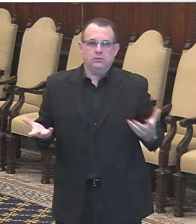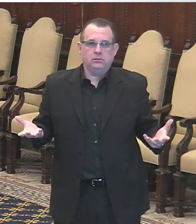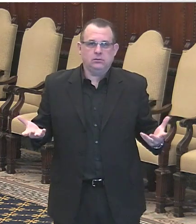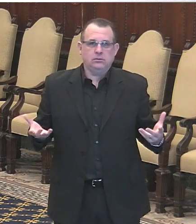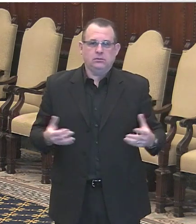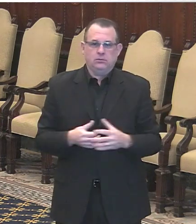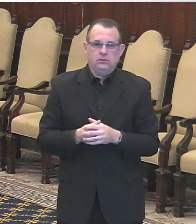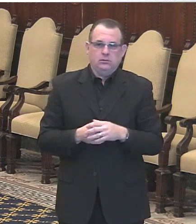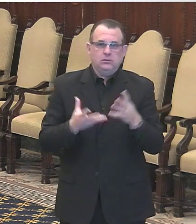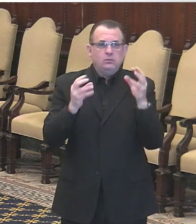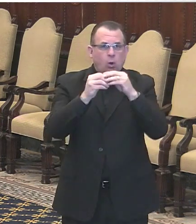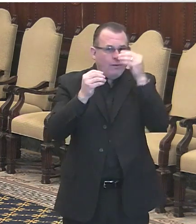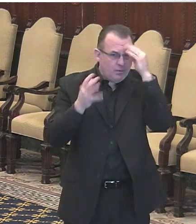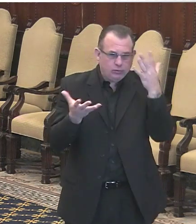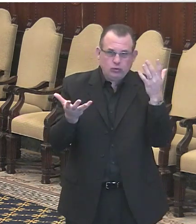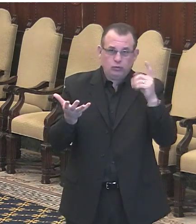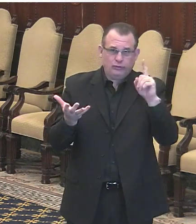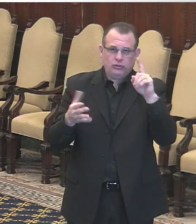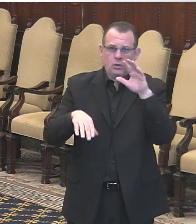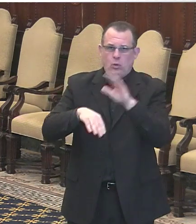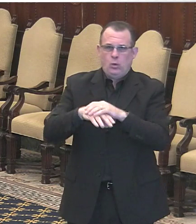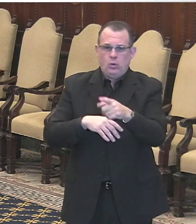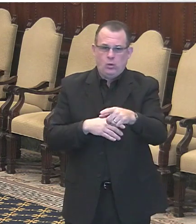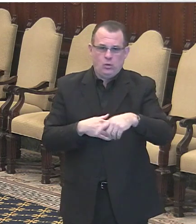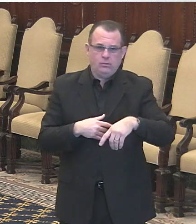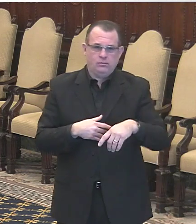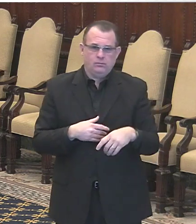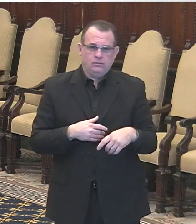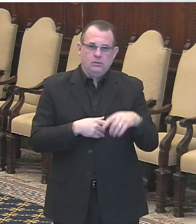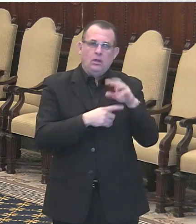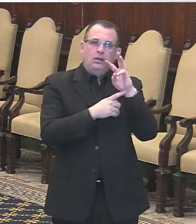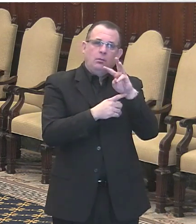more information, www.phila.gov/COVID or